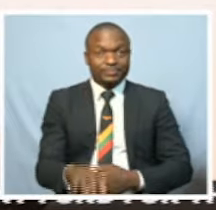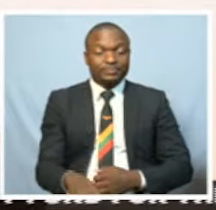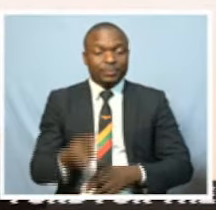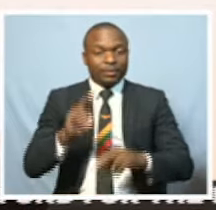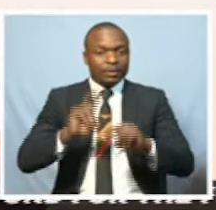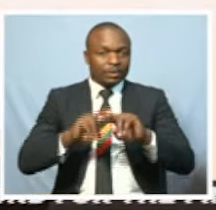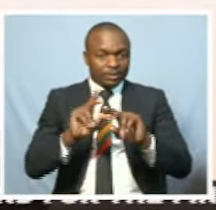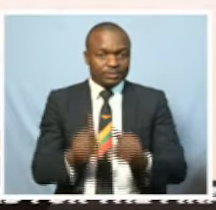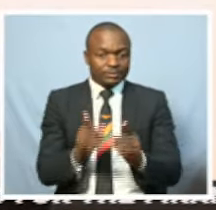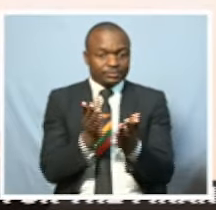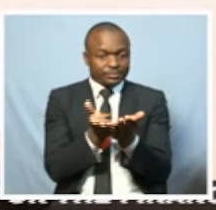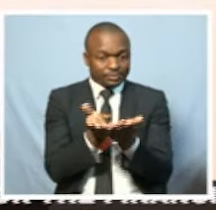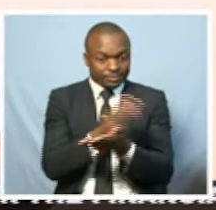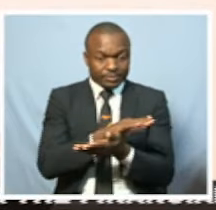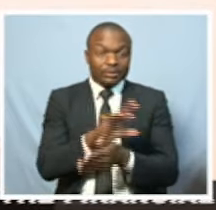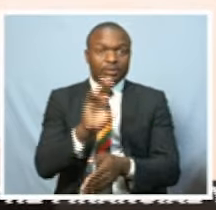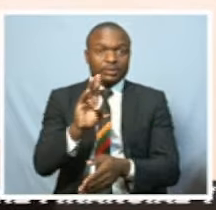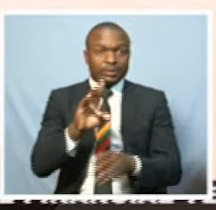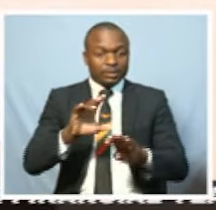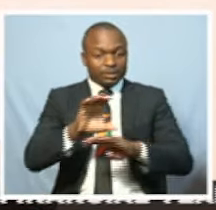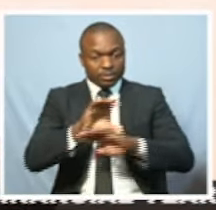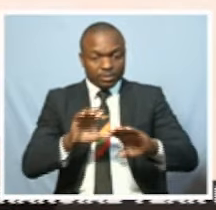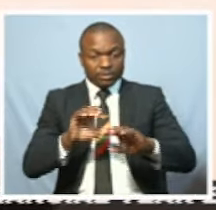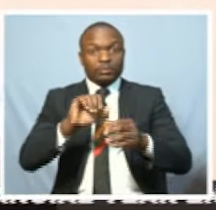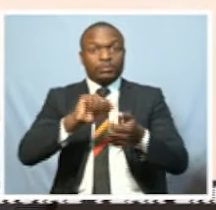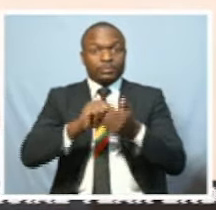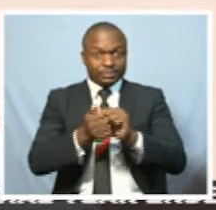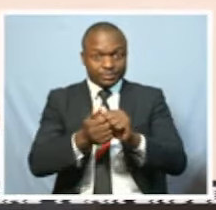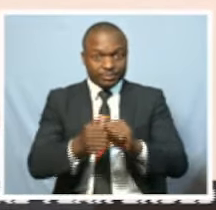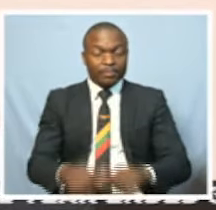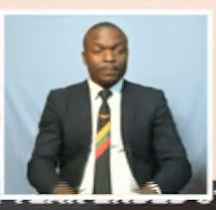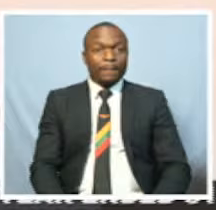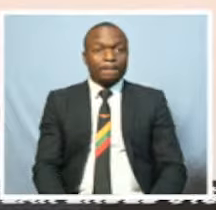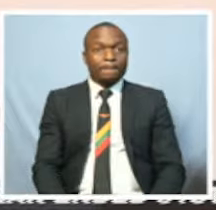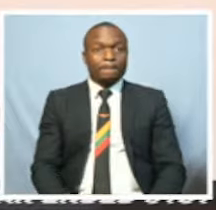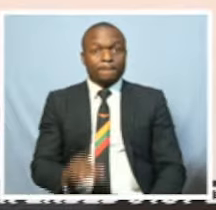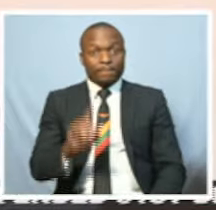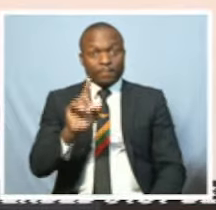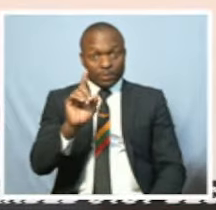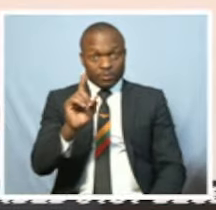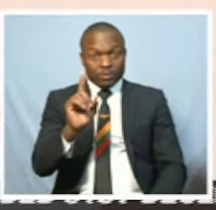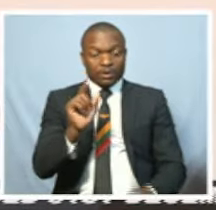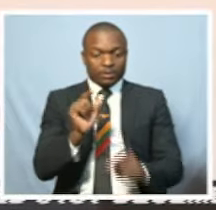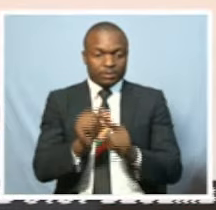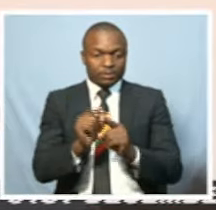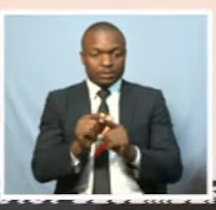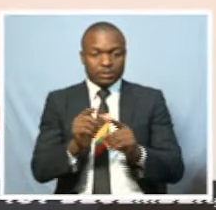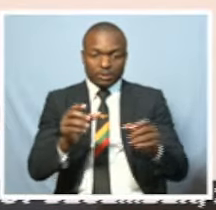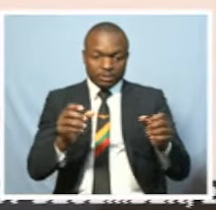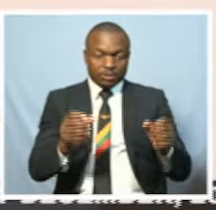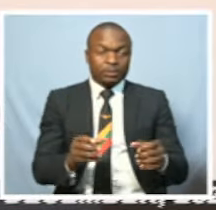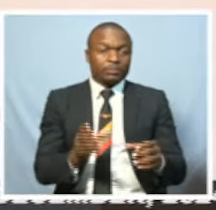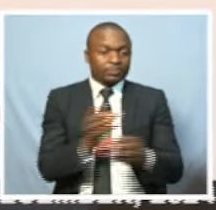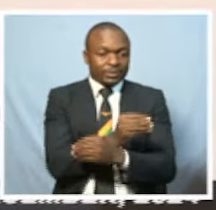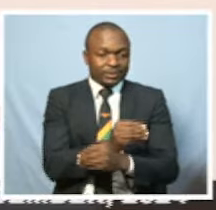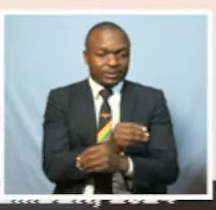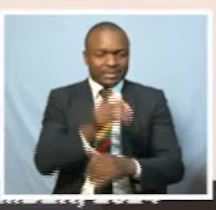Chair, page 7 on cause of query. There is one word missing on the last